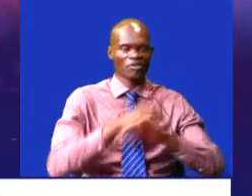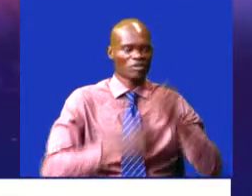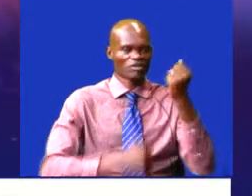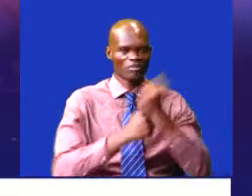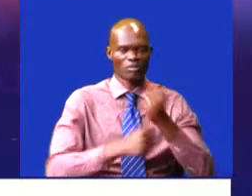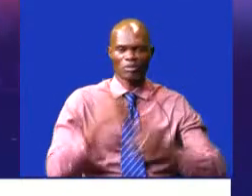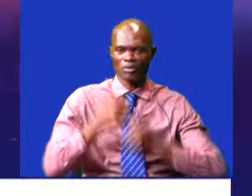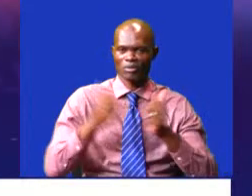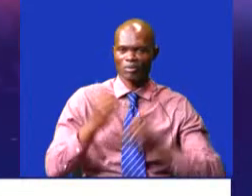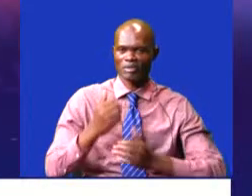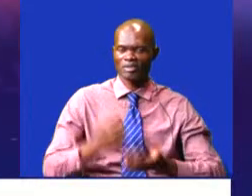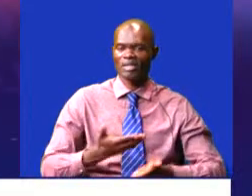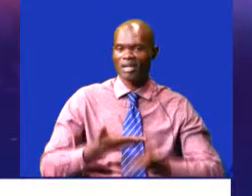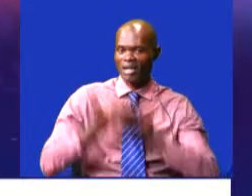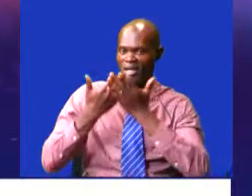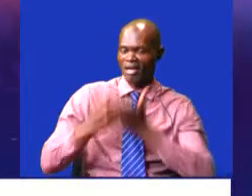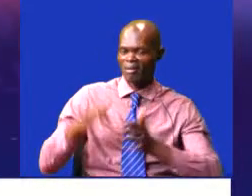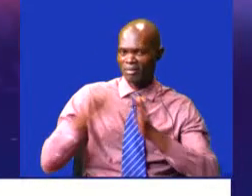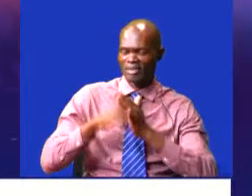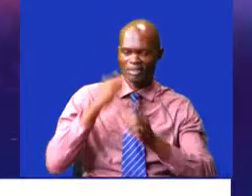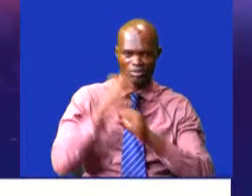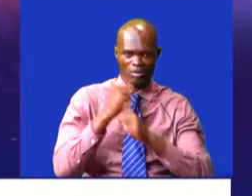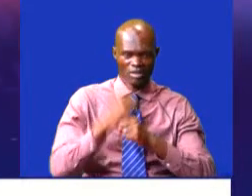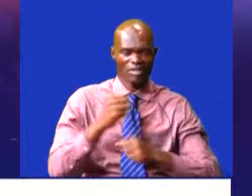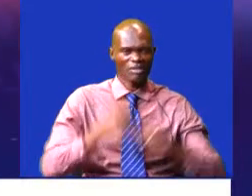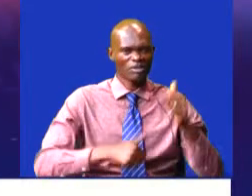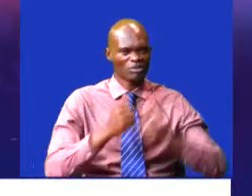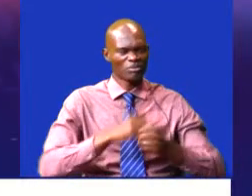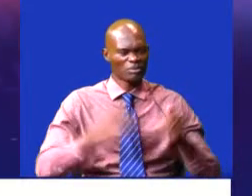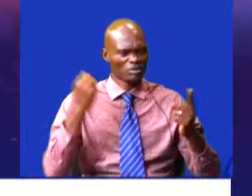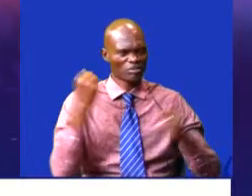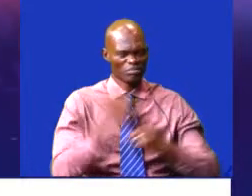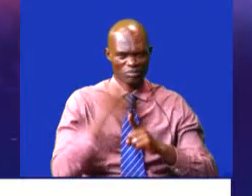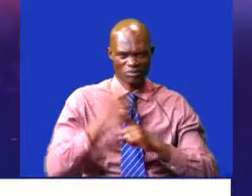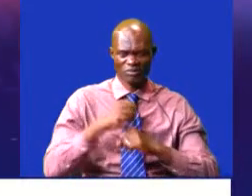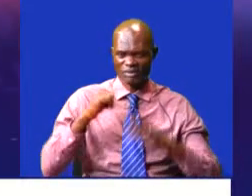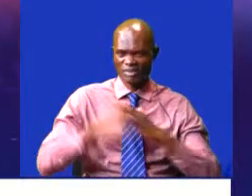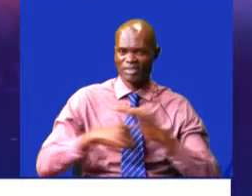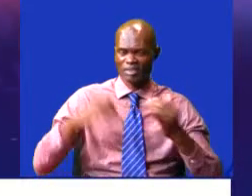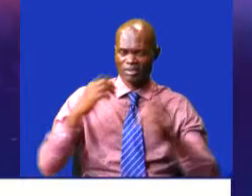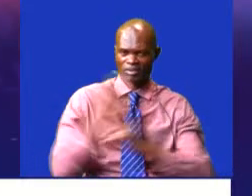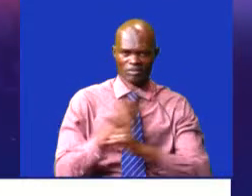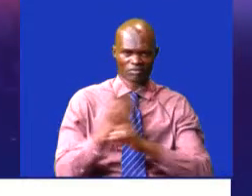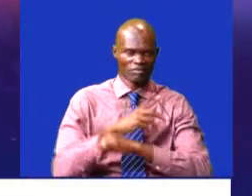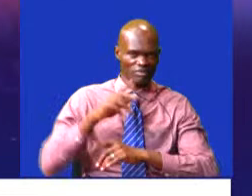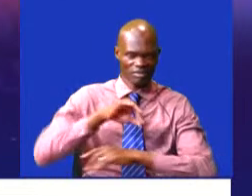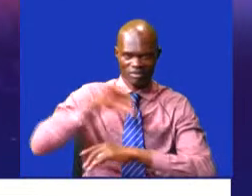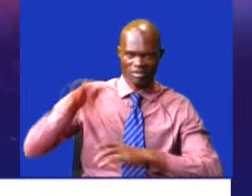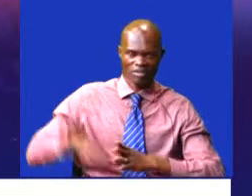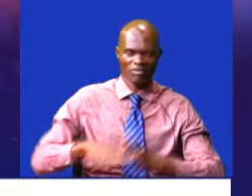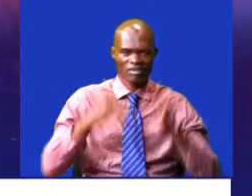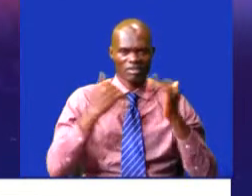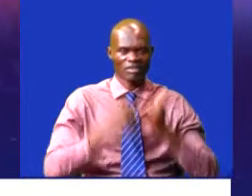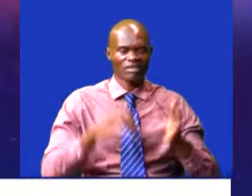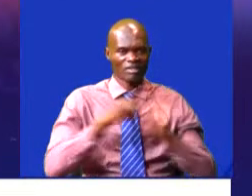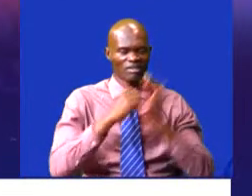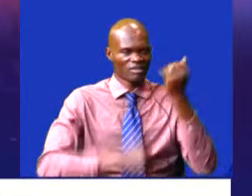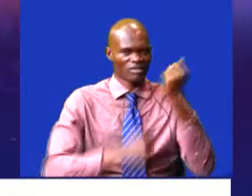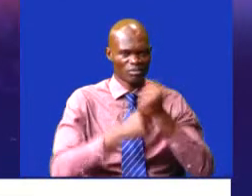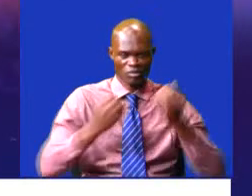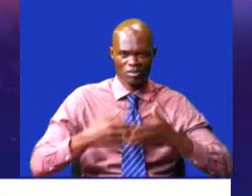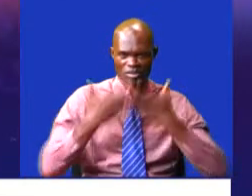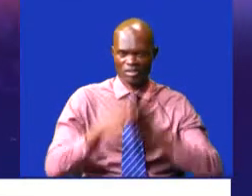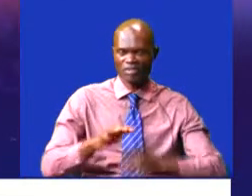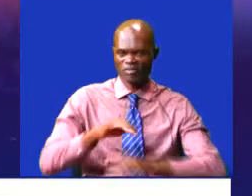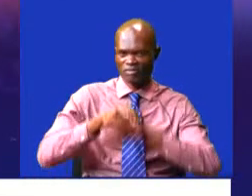mabende biro konyo geta utijegi magisebedo mano markedo neraticho ganda e counties goeko. Sire magomenda goeko ni ushune gikodi urok